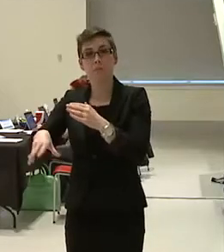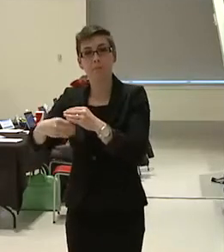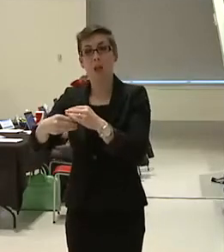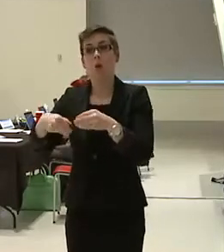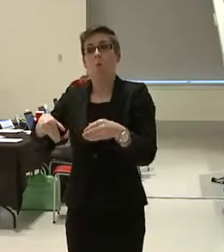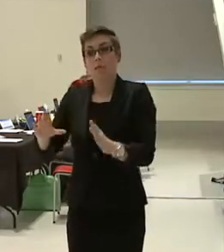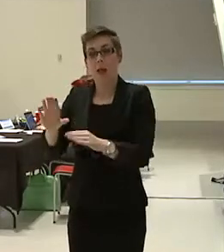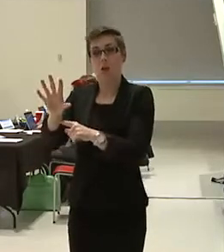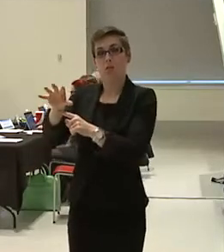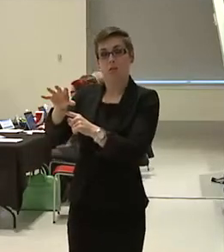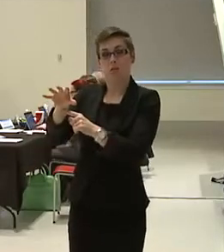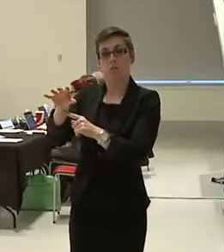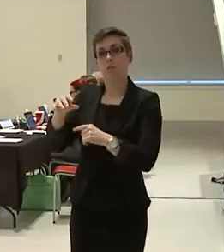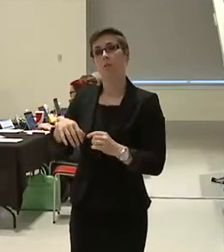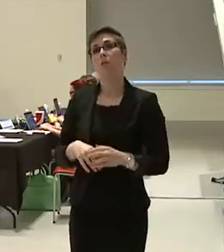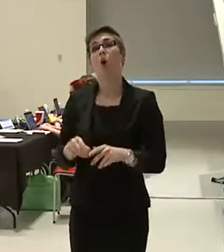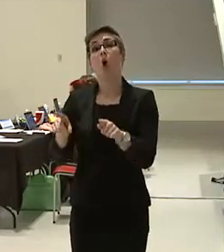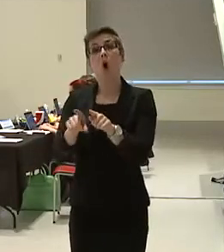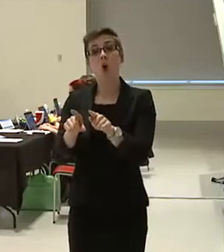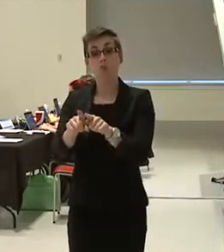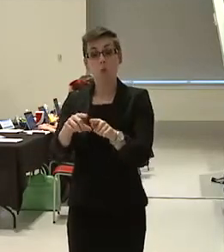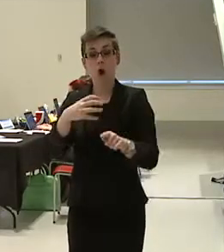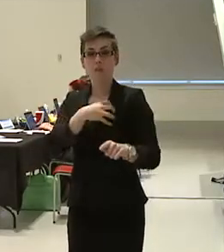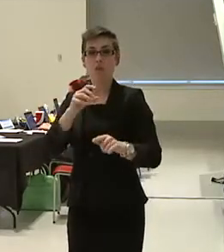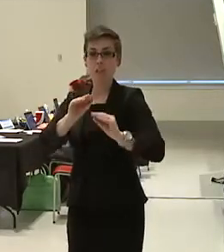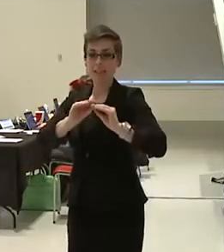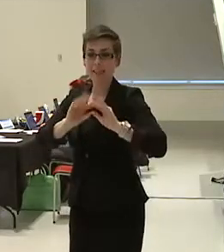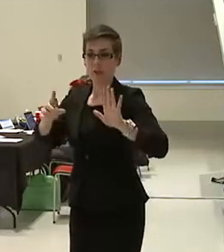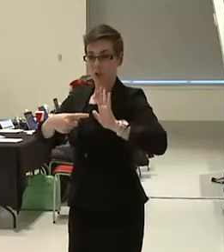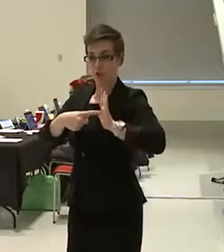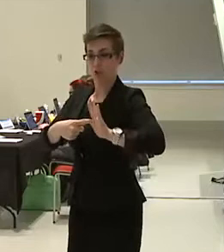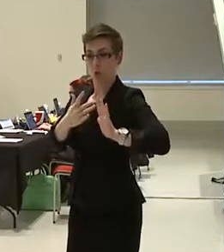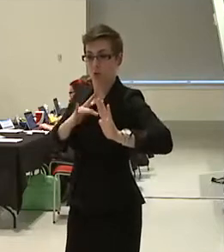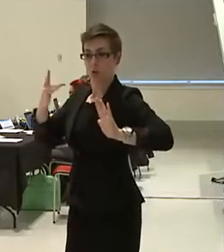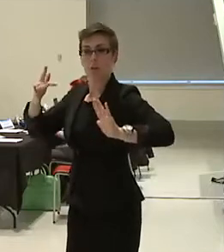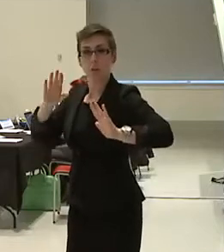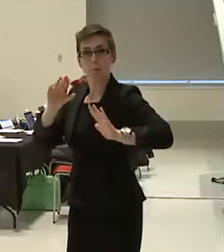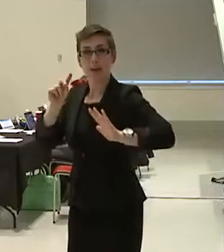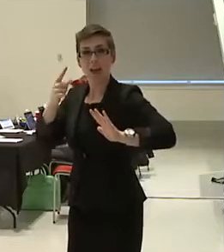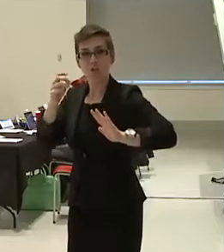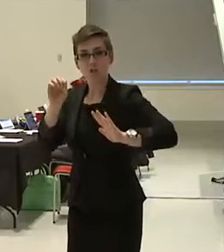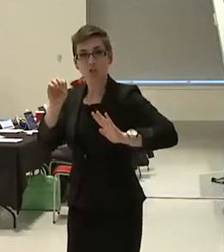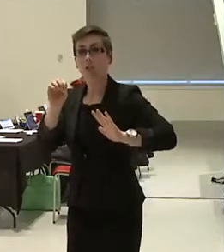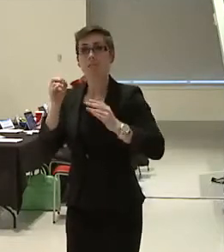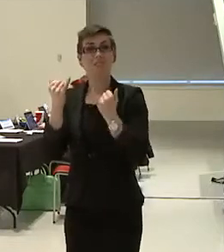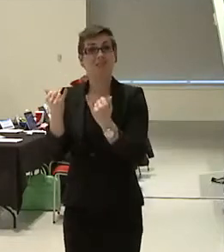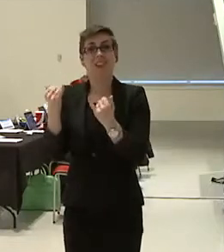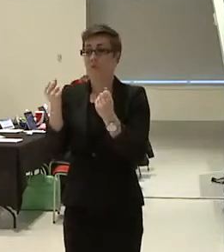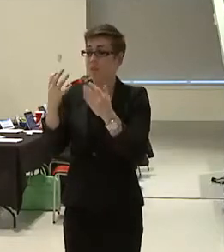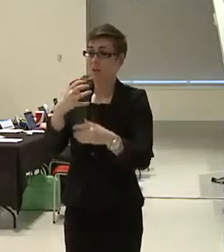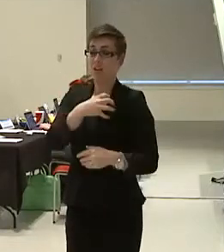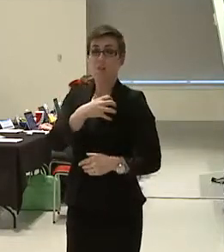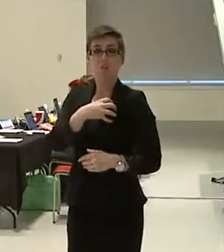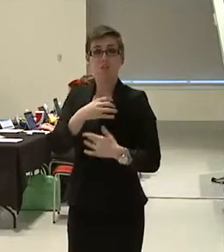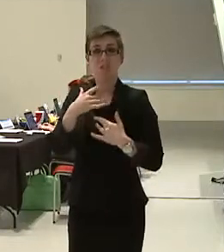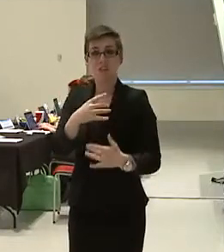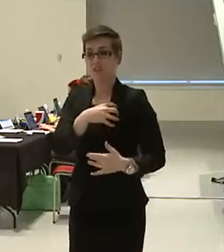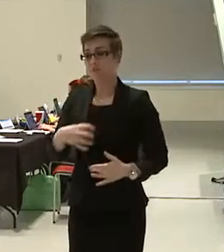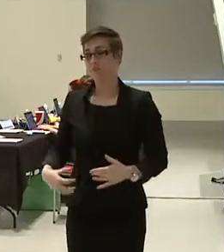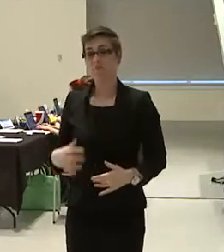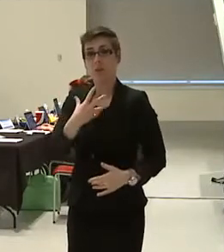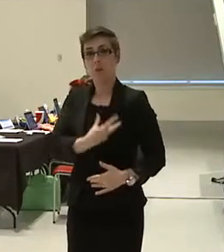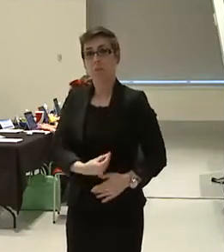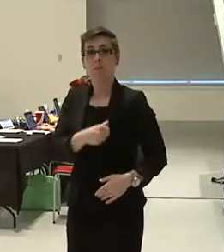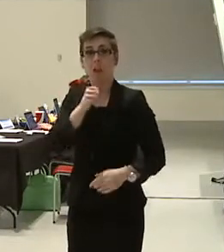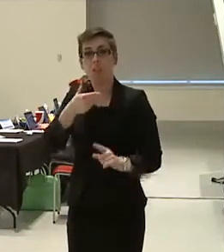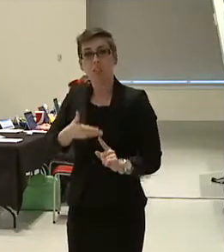officers clearly showing their badges. So in many instances, to this day, officers don't have their badges. And what they'll say is that like it